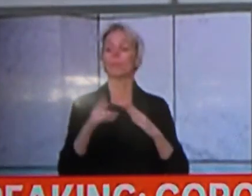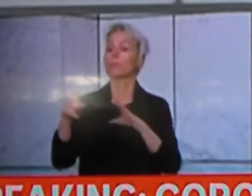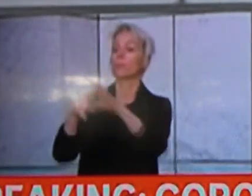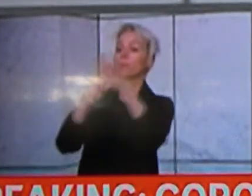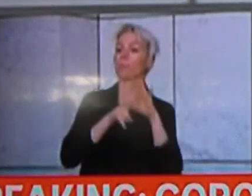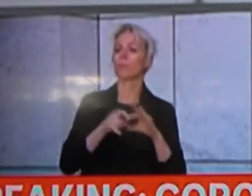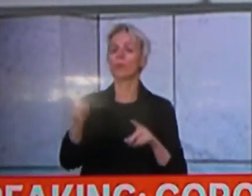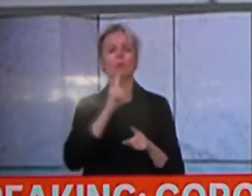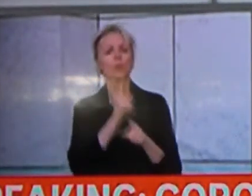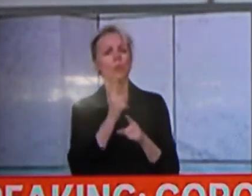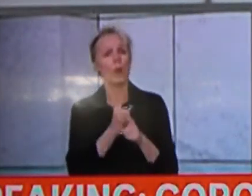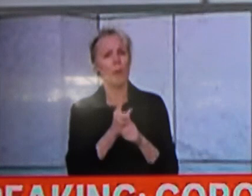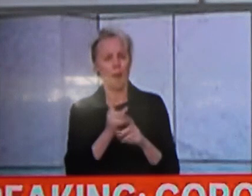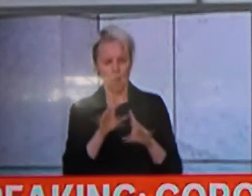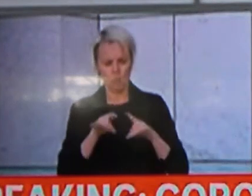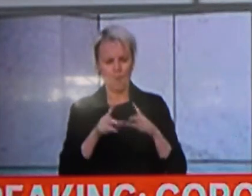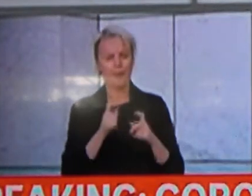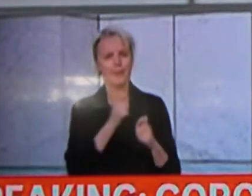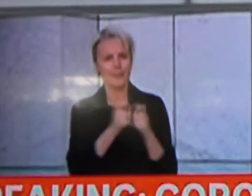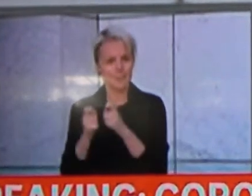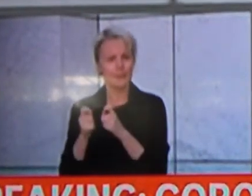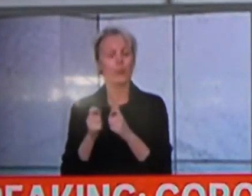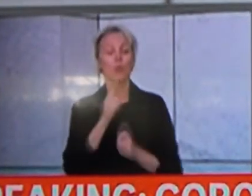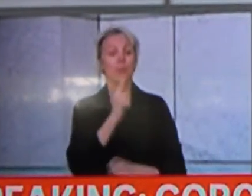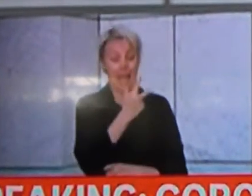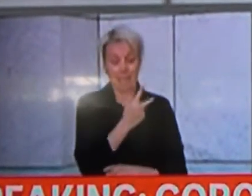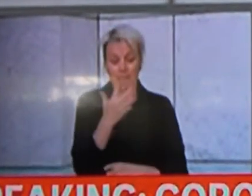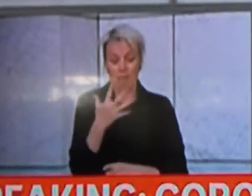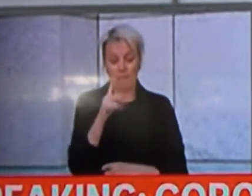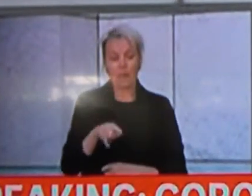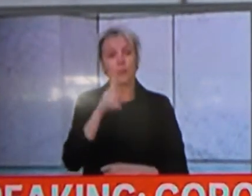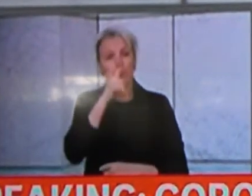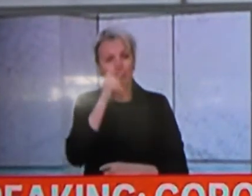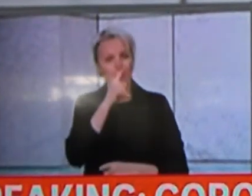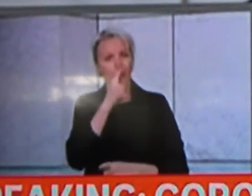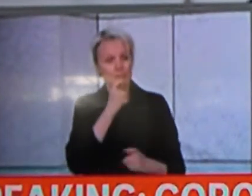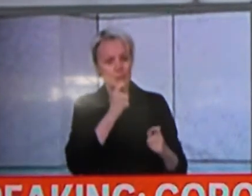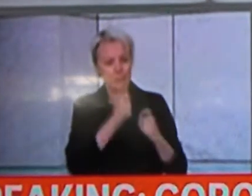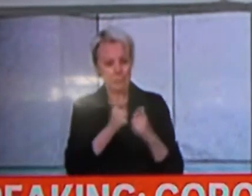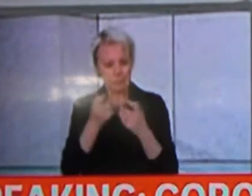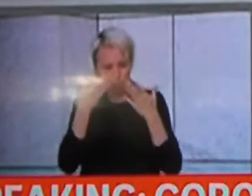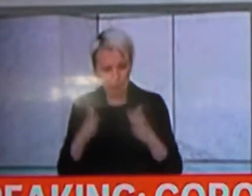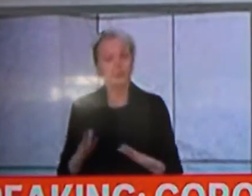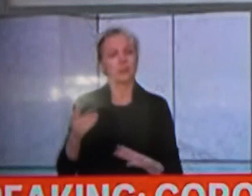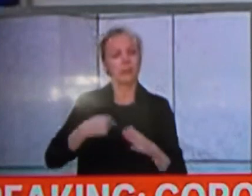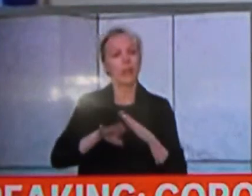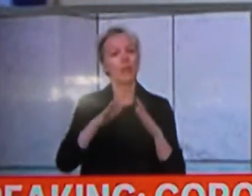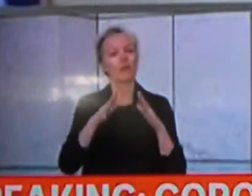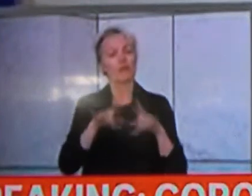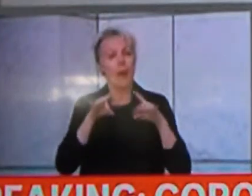mentioned the testing rate, and you said the other day 85,000 people have been tested. It's well over 100,000 now. And Greg Hunt